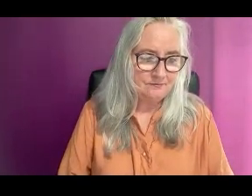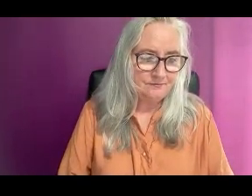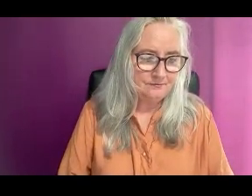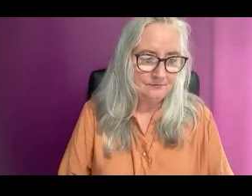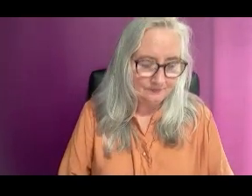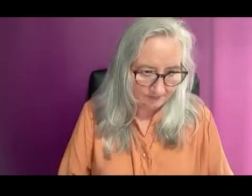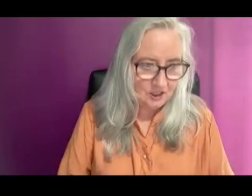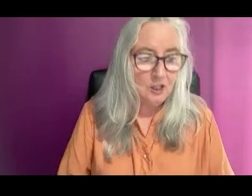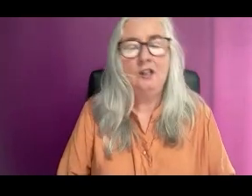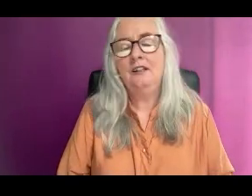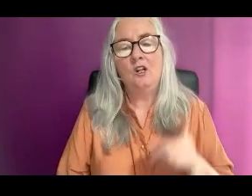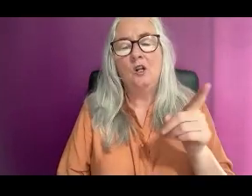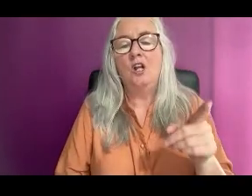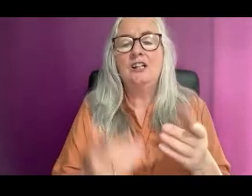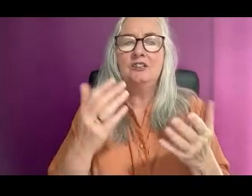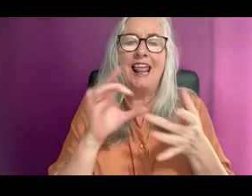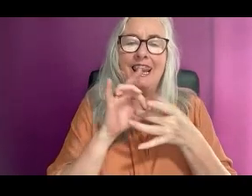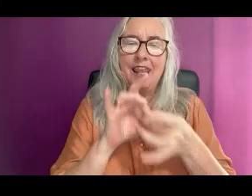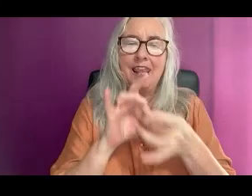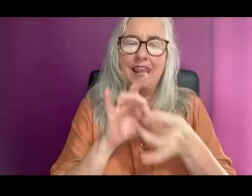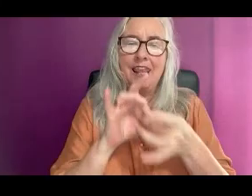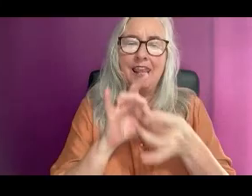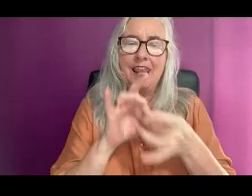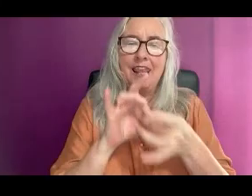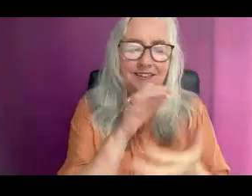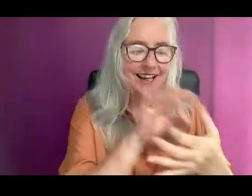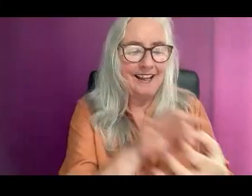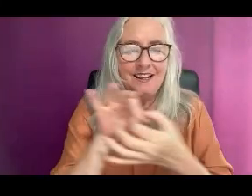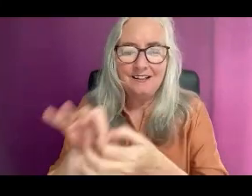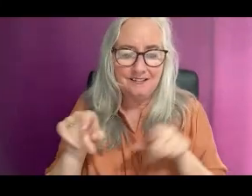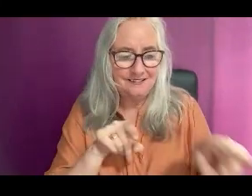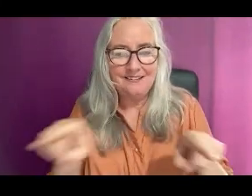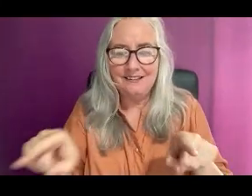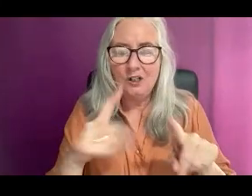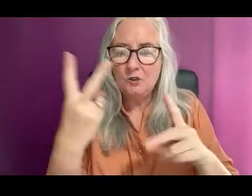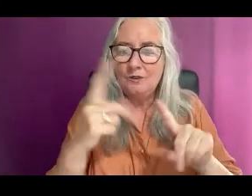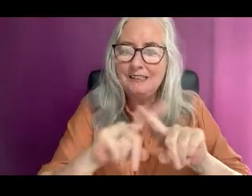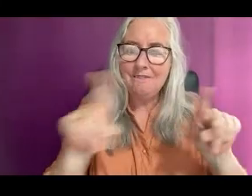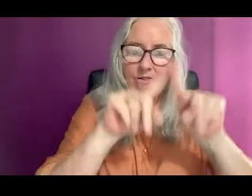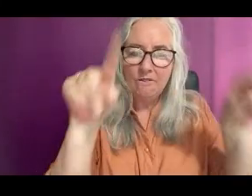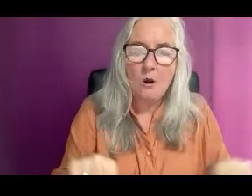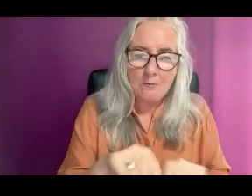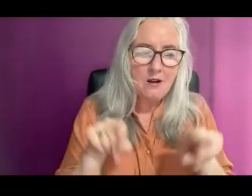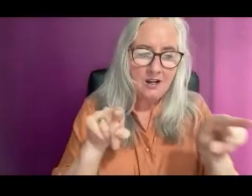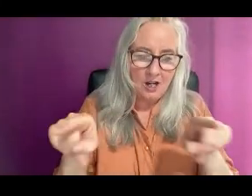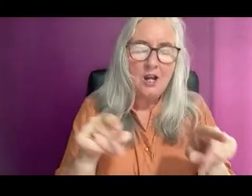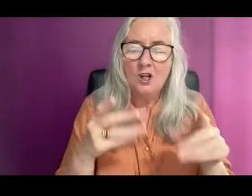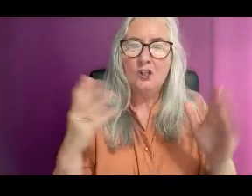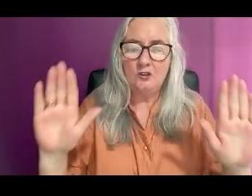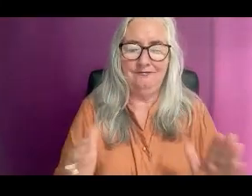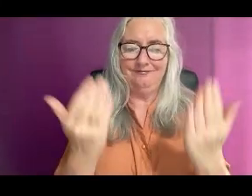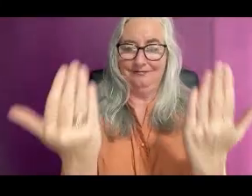Okay, so in terms of, say, the updates to the forms themselves, I'm just going to give kind of a quick side by side.